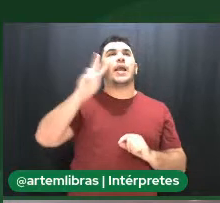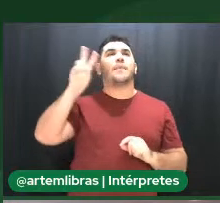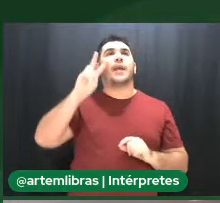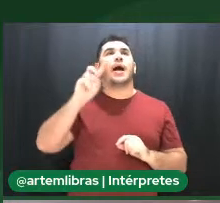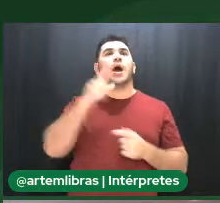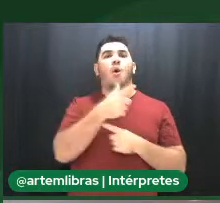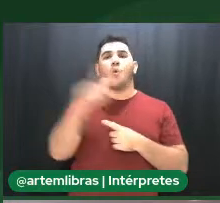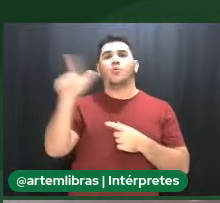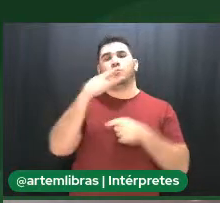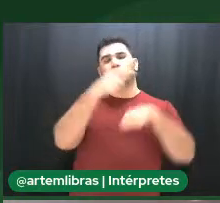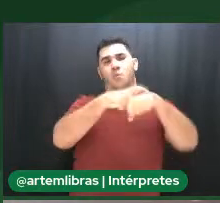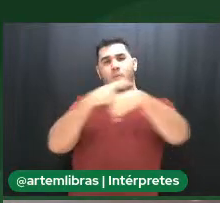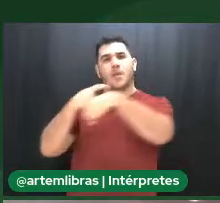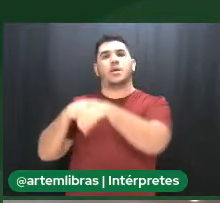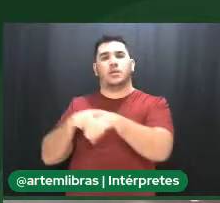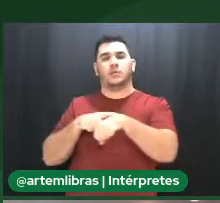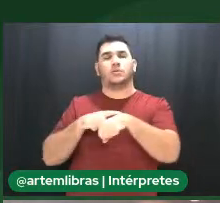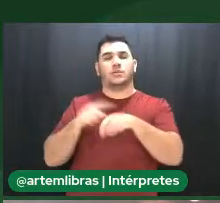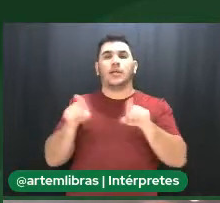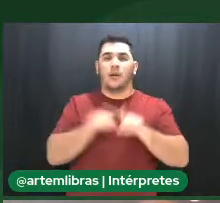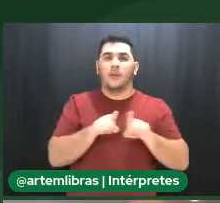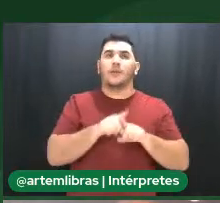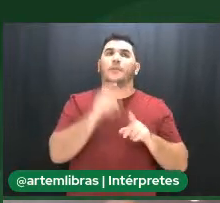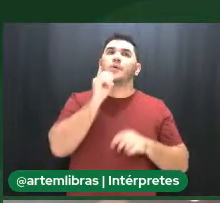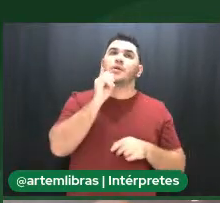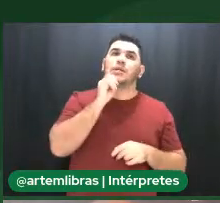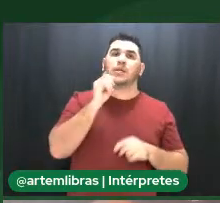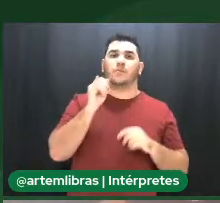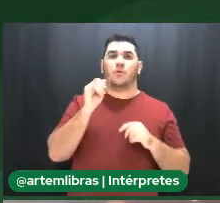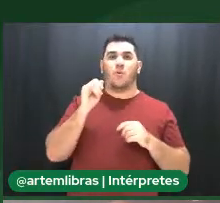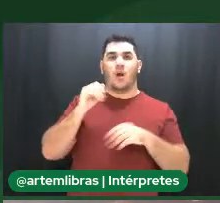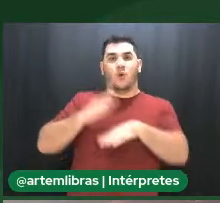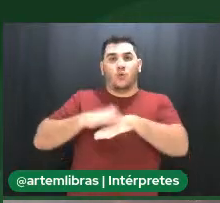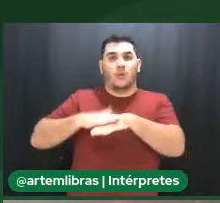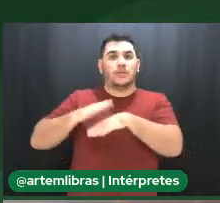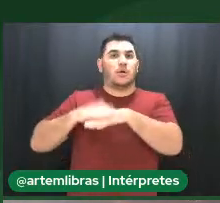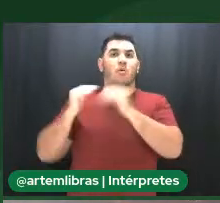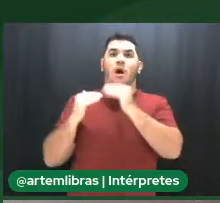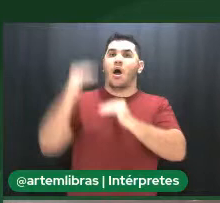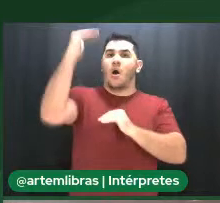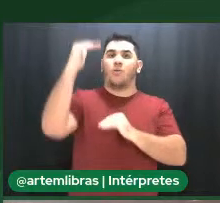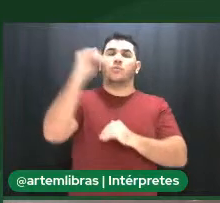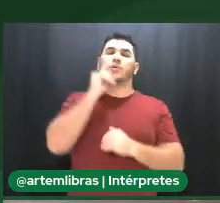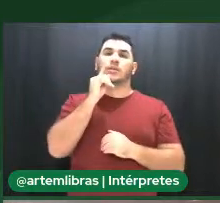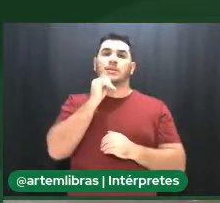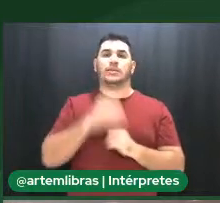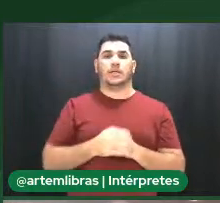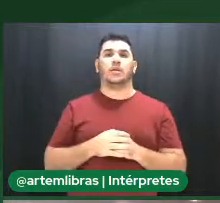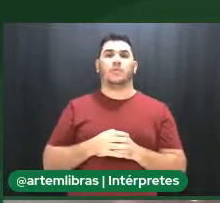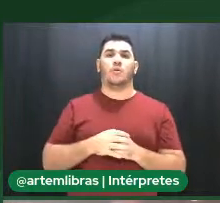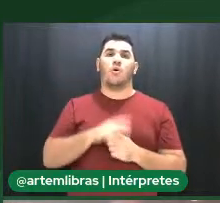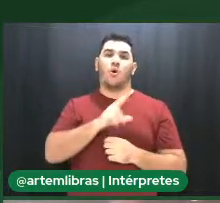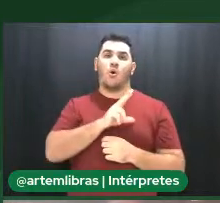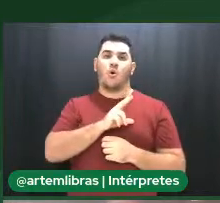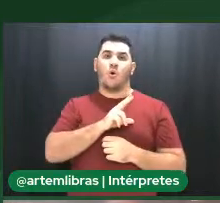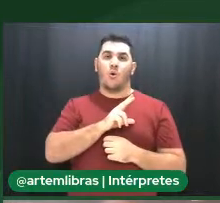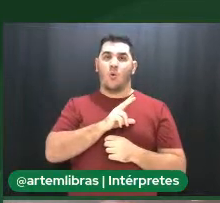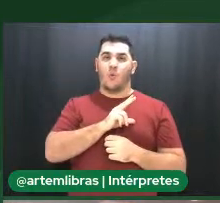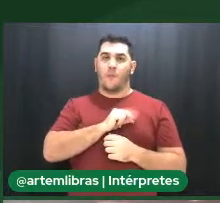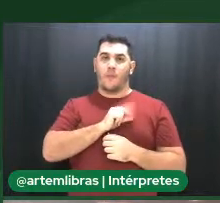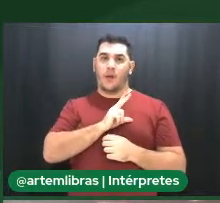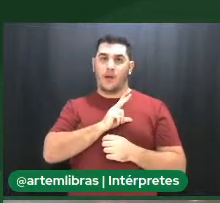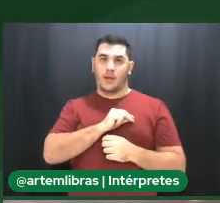levels of computer control, such as a pacemaker embedded in your chest to regulate your heartbeat, which has to